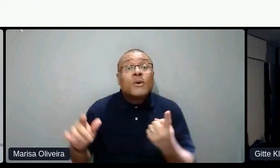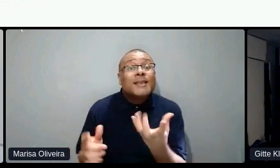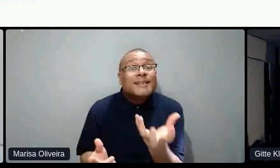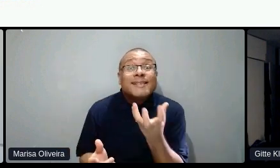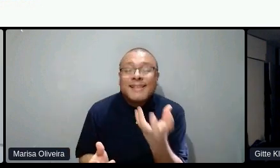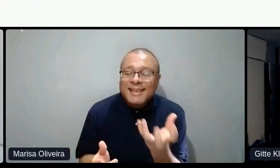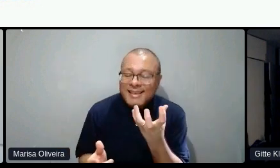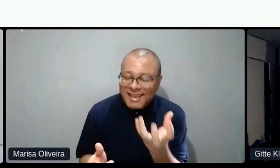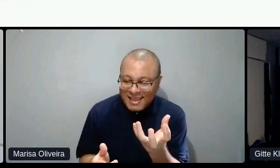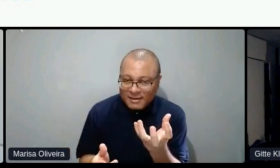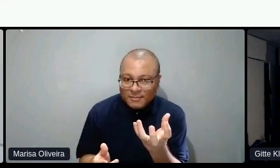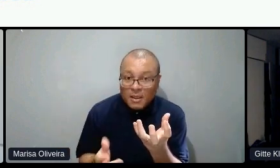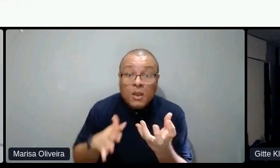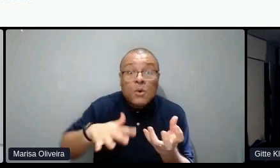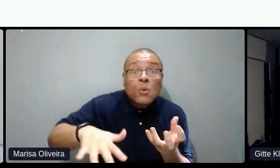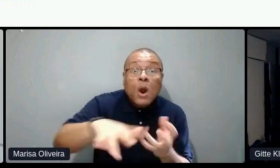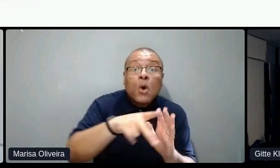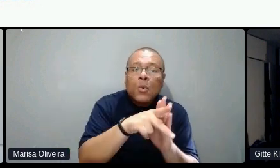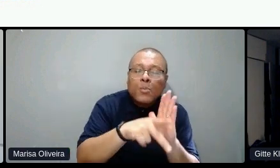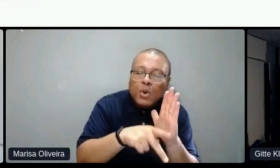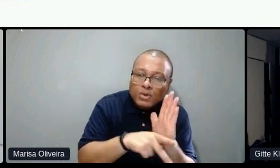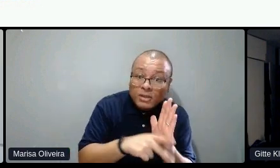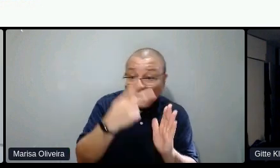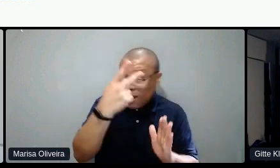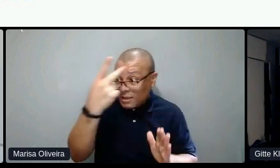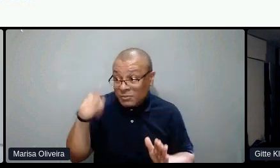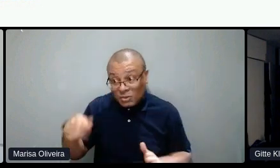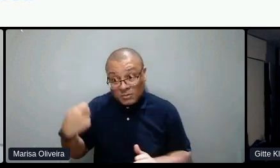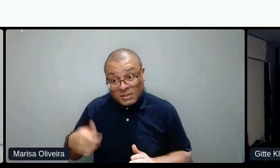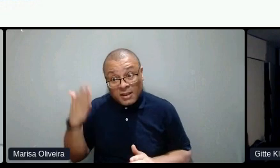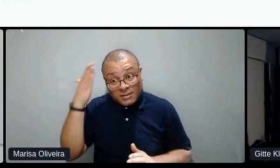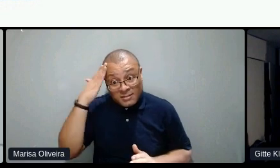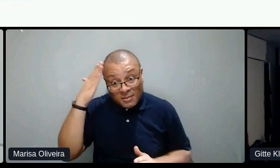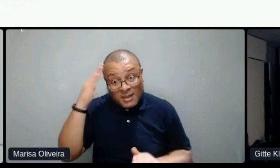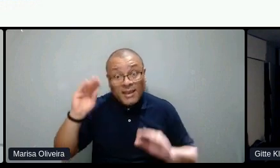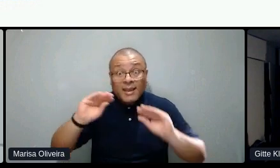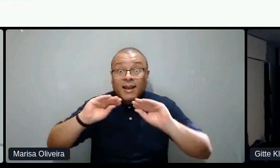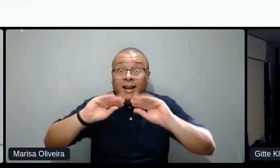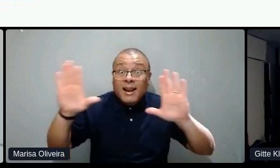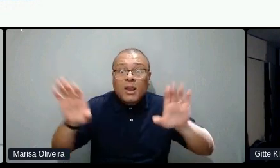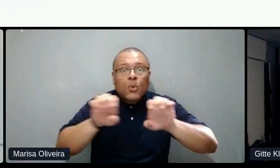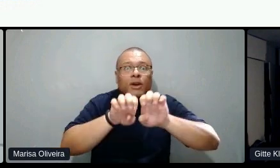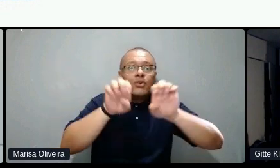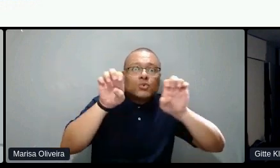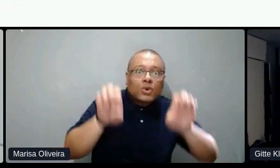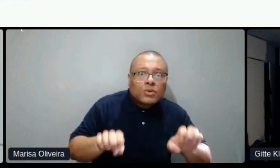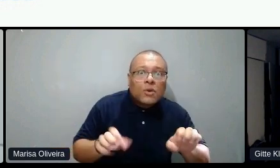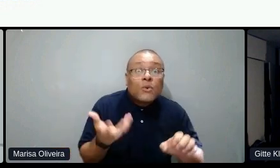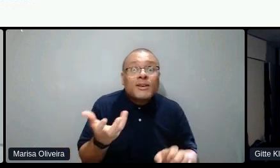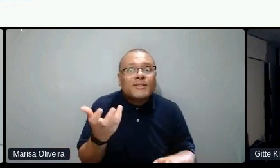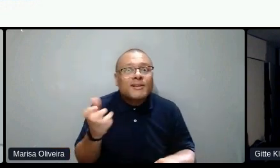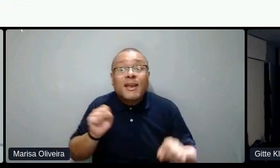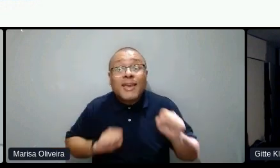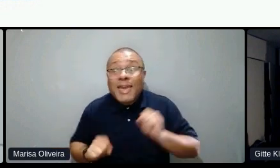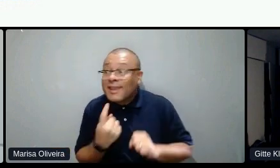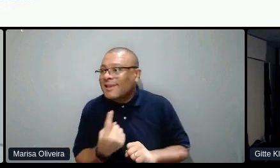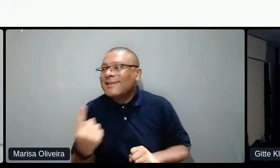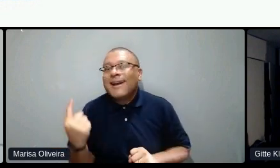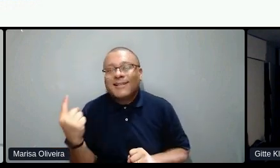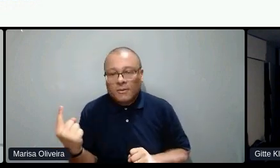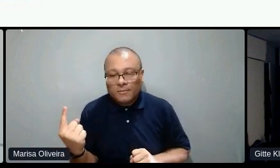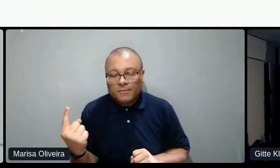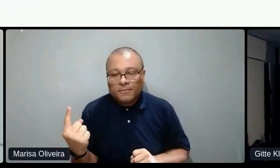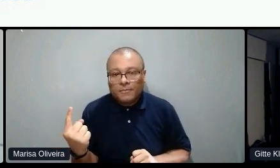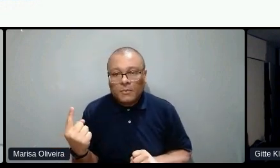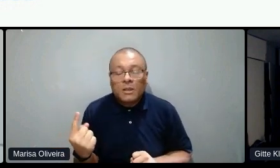that we see in the Aristotle project is that people need some kind of, what is the structure? What is the expectations to us? And we